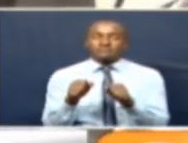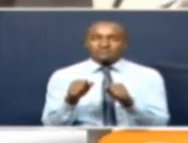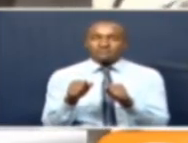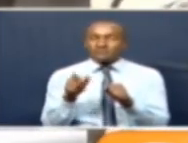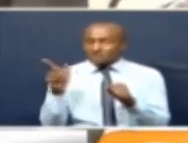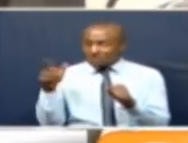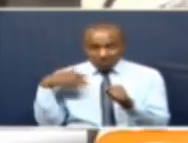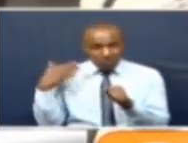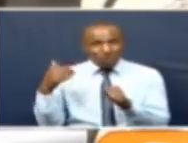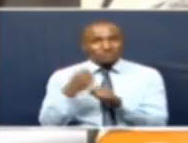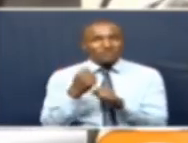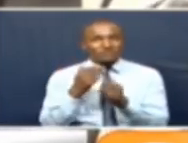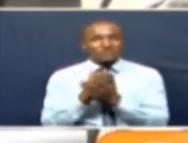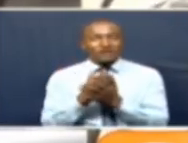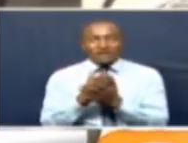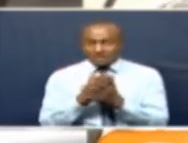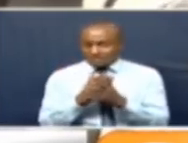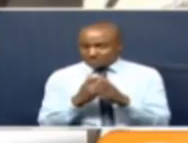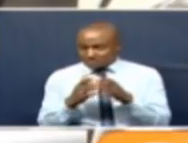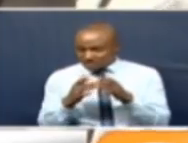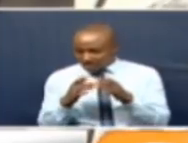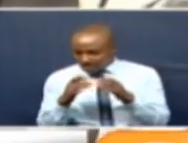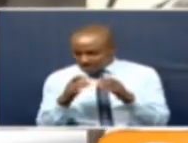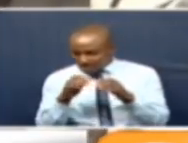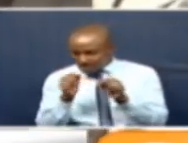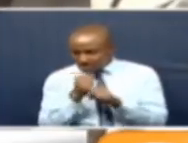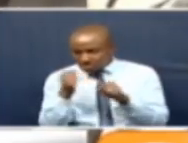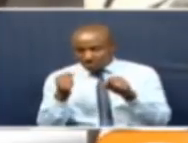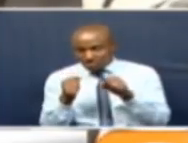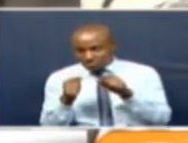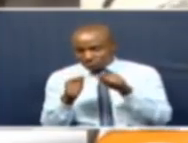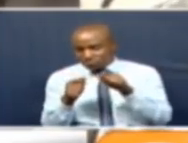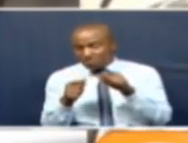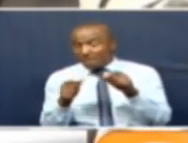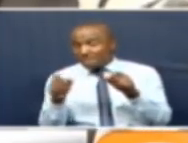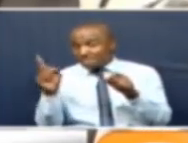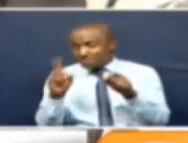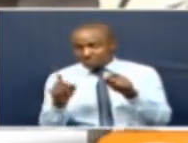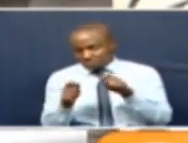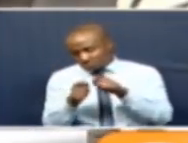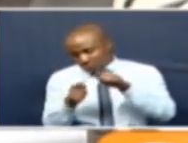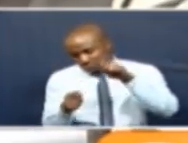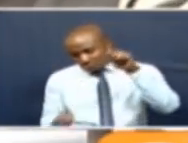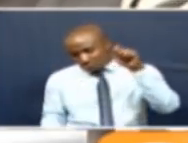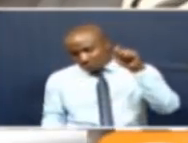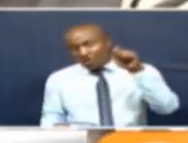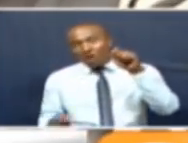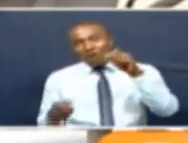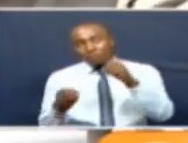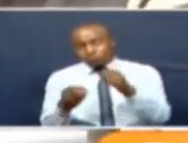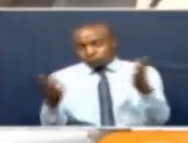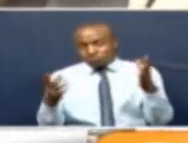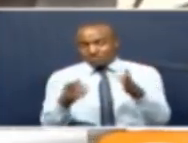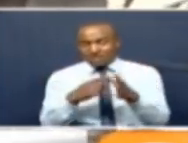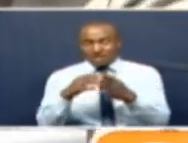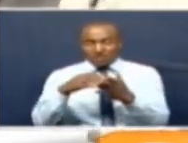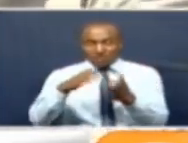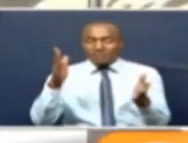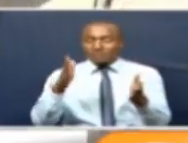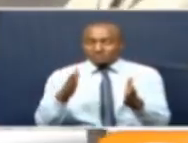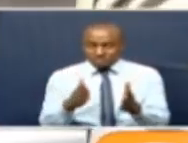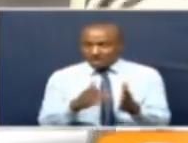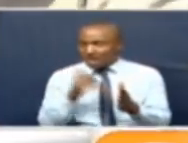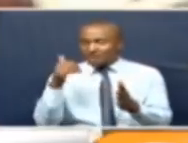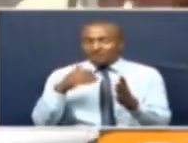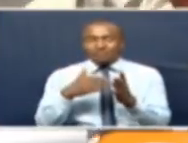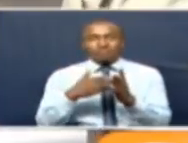makes sure that the live and the earth get into contact. So we get a short circuit and she also open up. And the others get